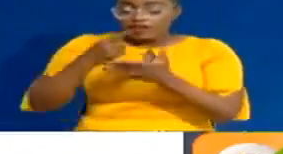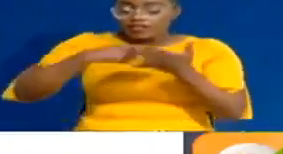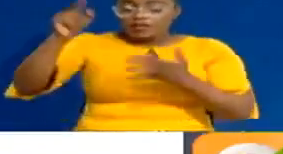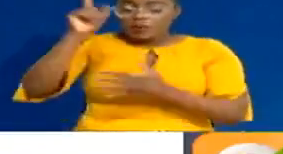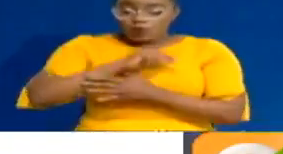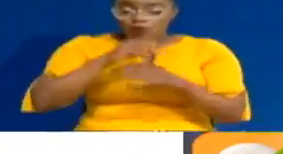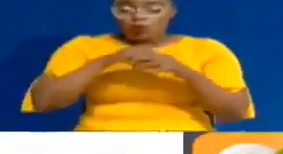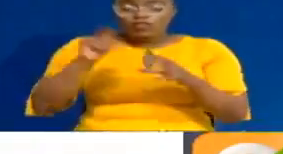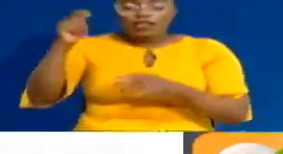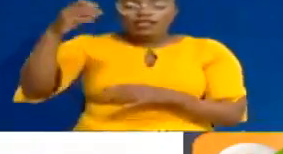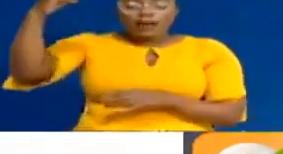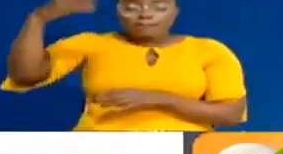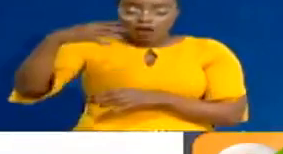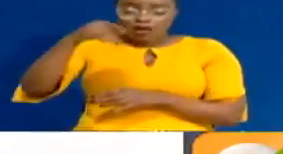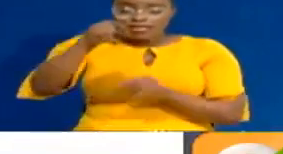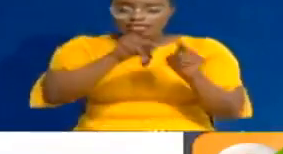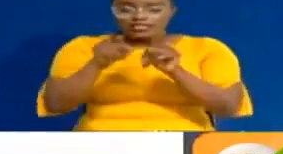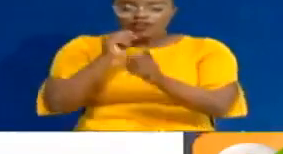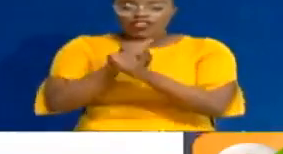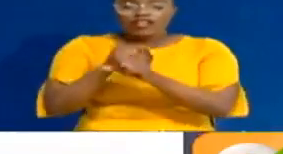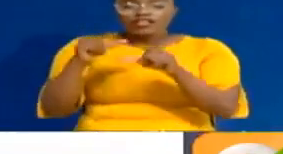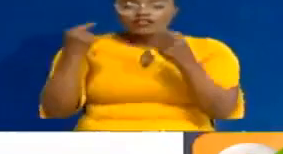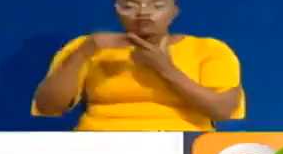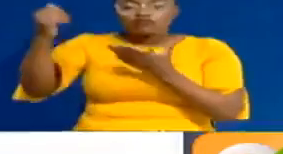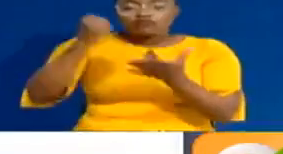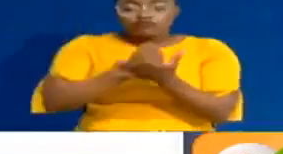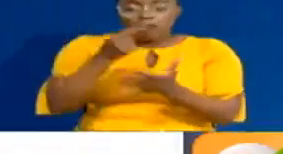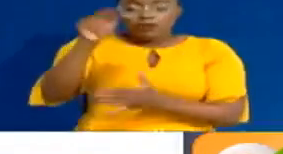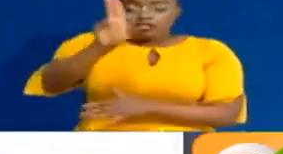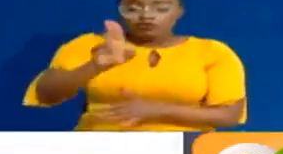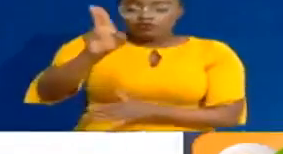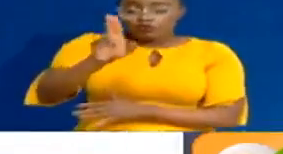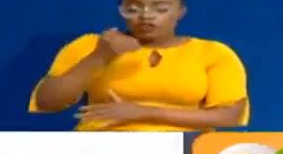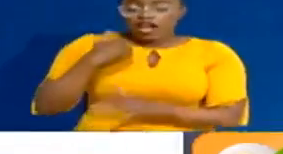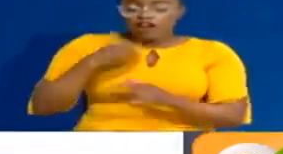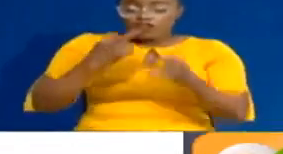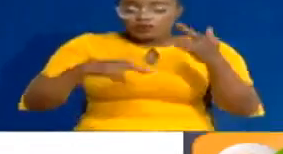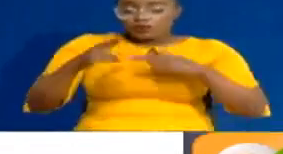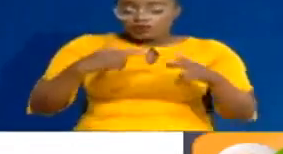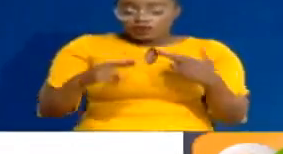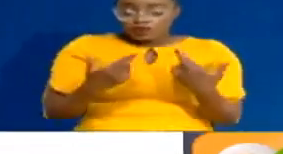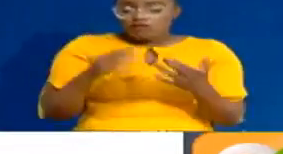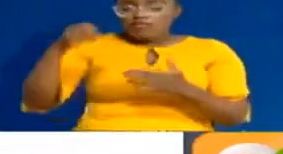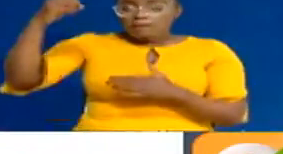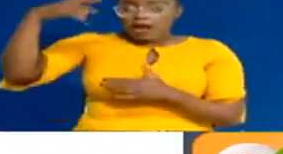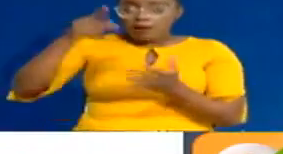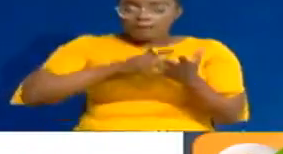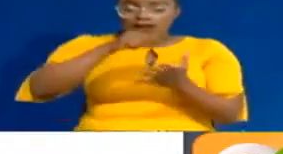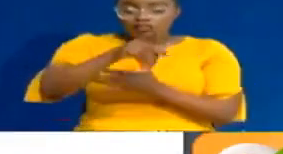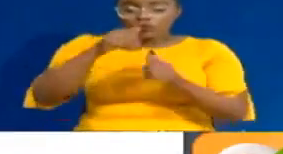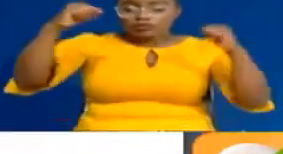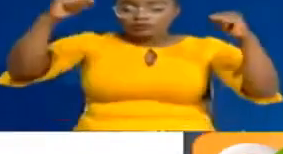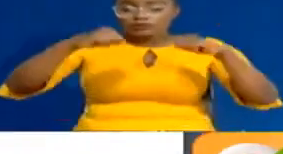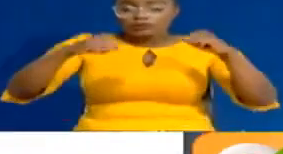signed with Kenya Power. This even as a task force appointed by President Uhuru Kenyatta to review power purchase agreements signed